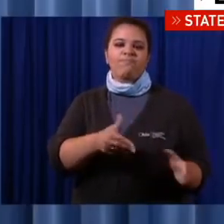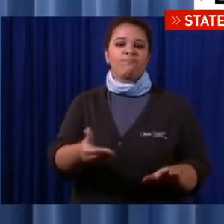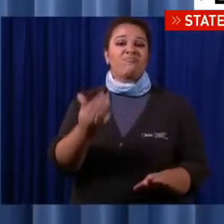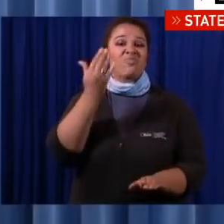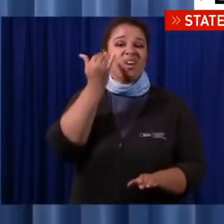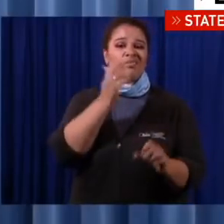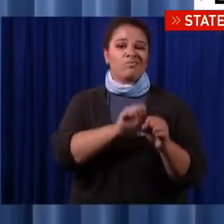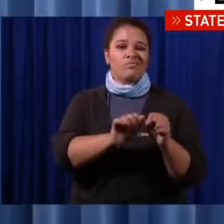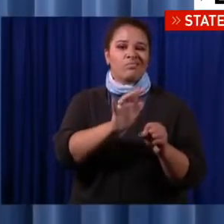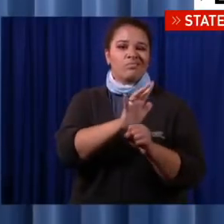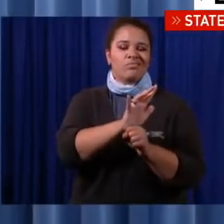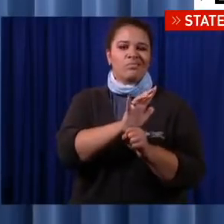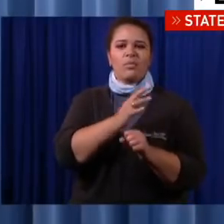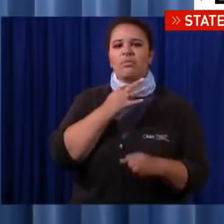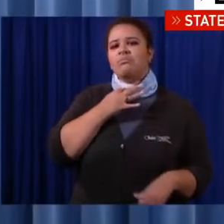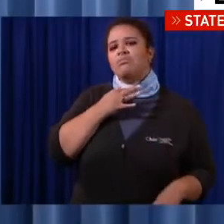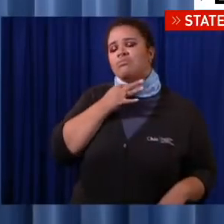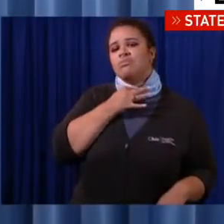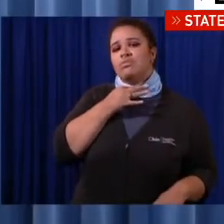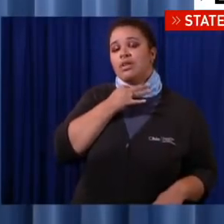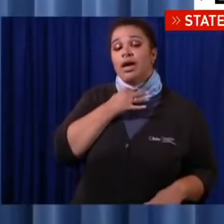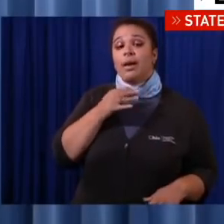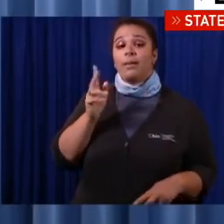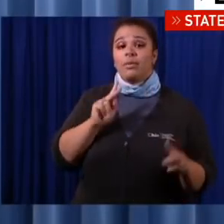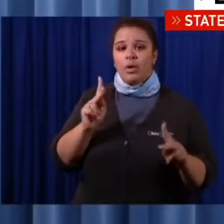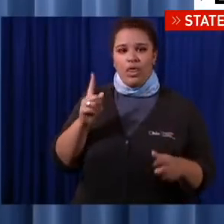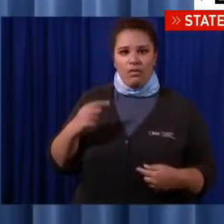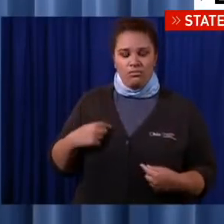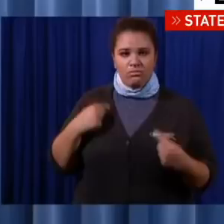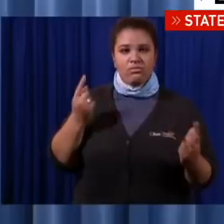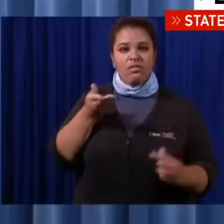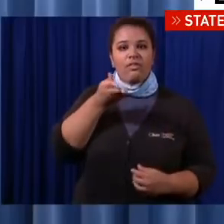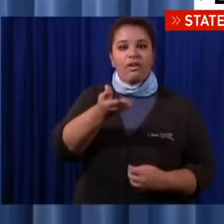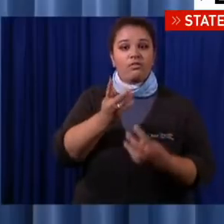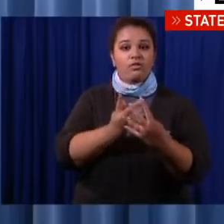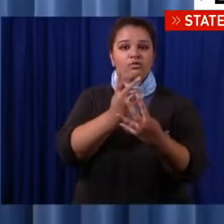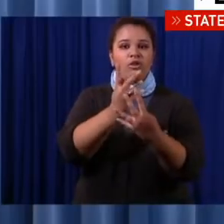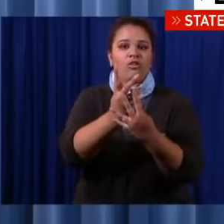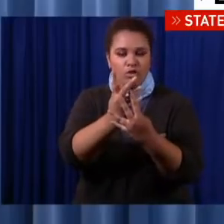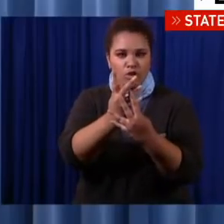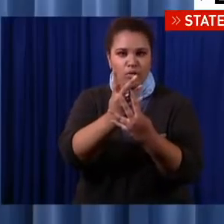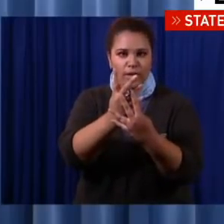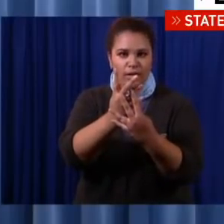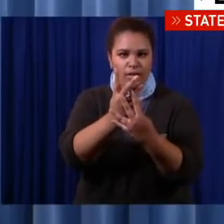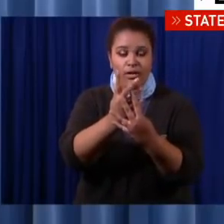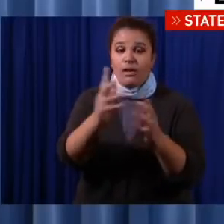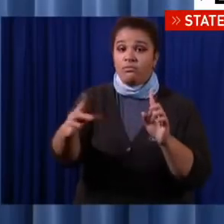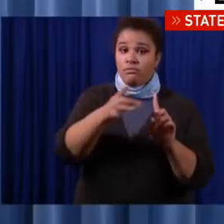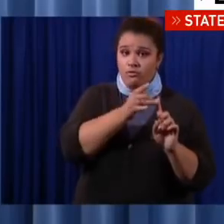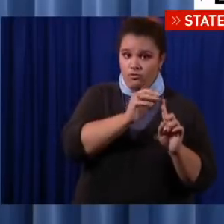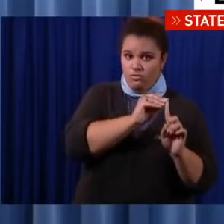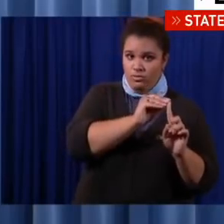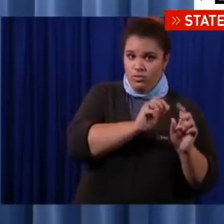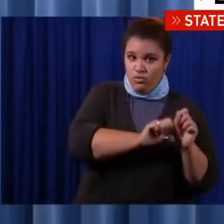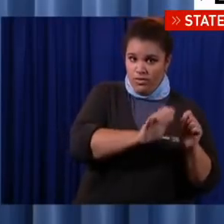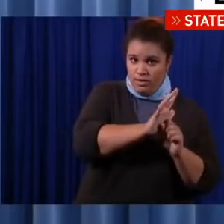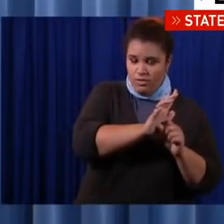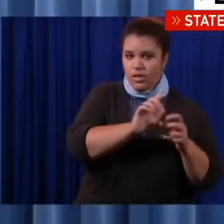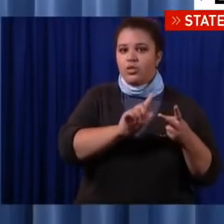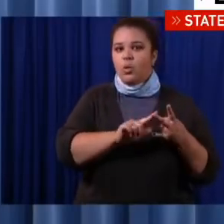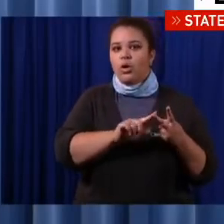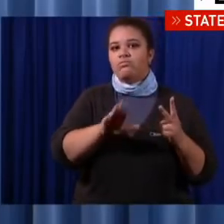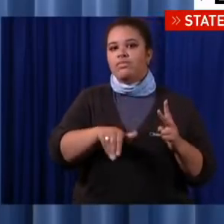how many of those incarcerated either have COVID-19 or have died of COVID-19, and are we still carrying through with